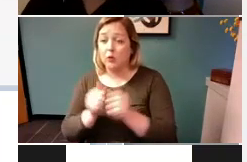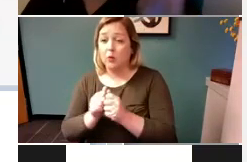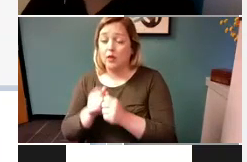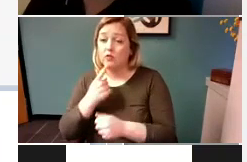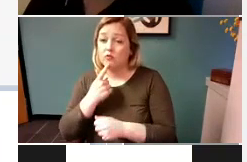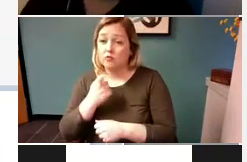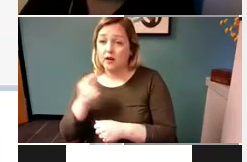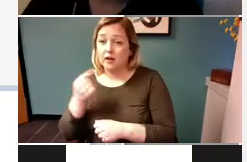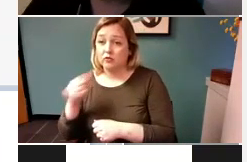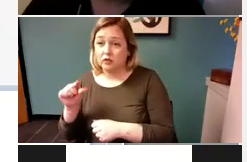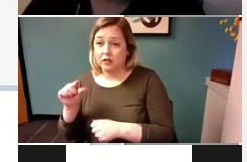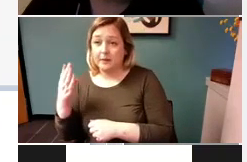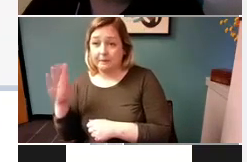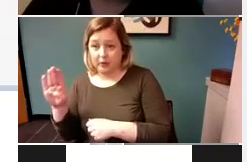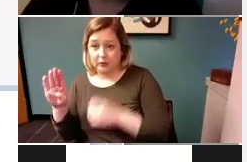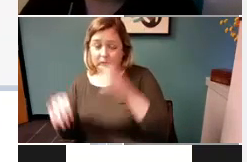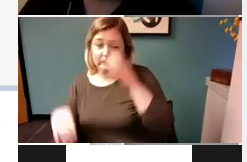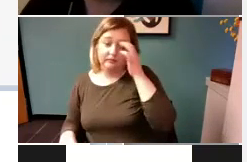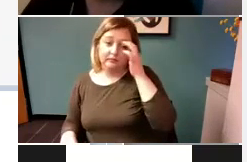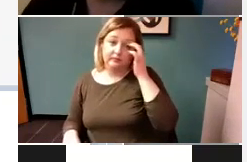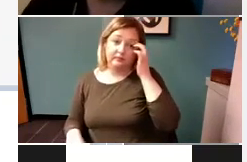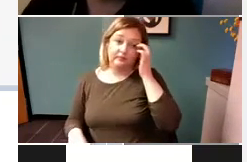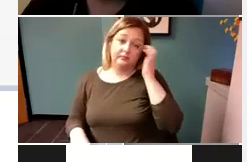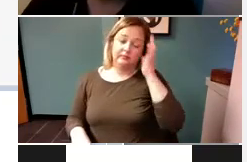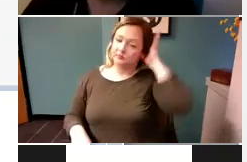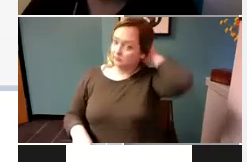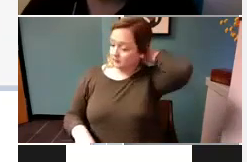4 colors. Now let's have